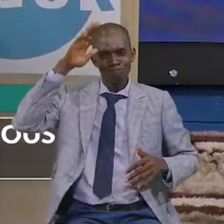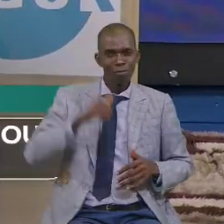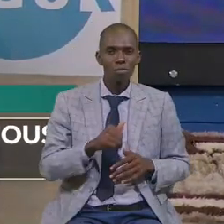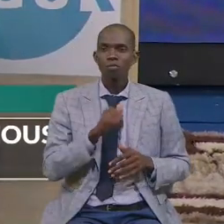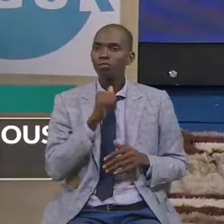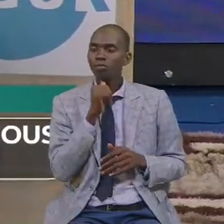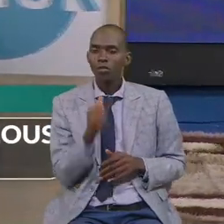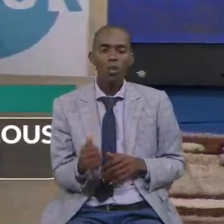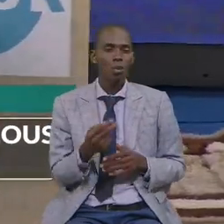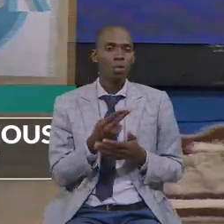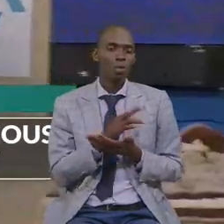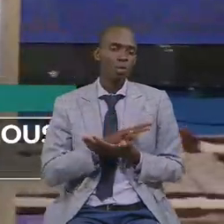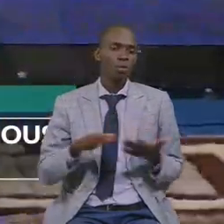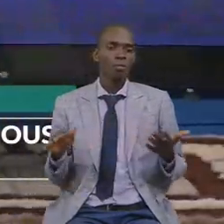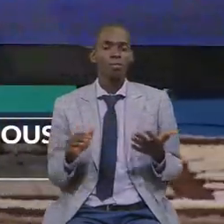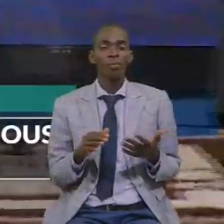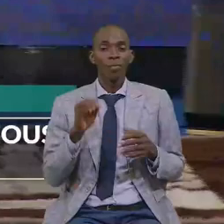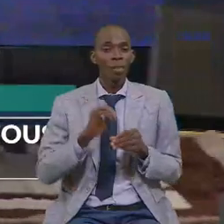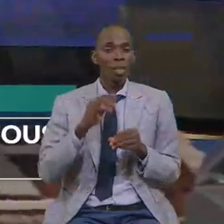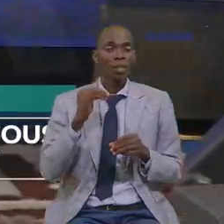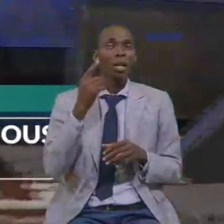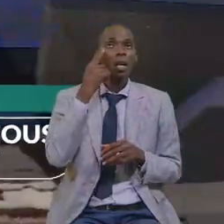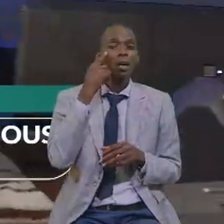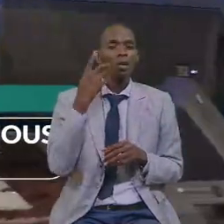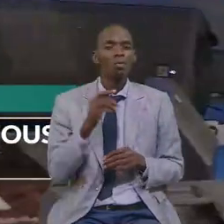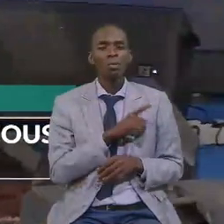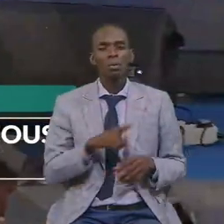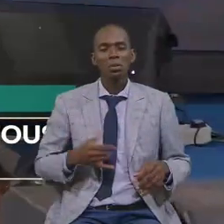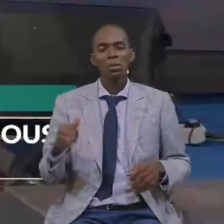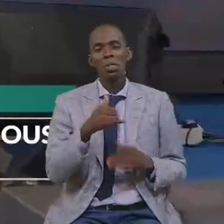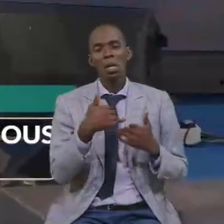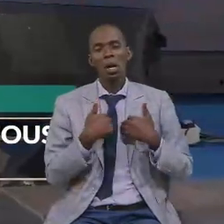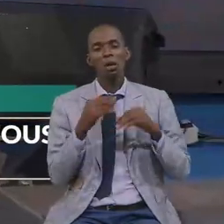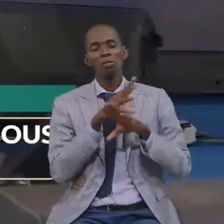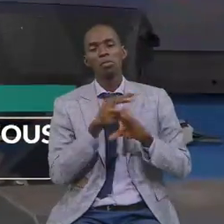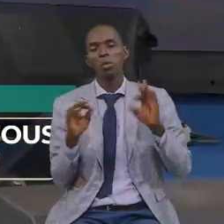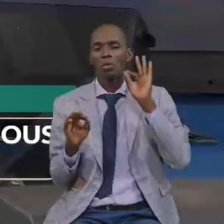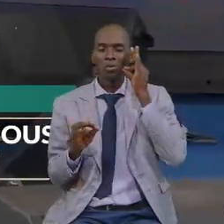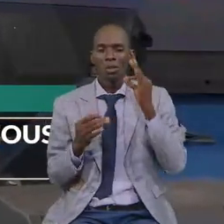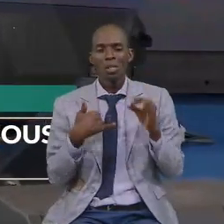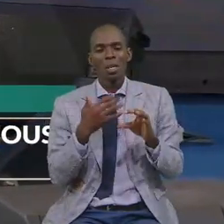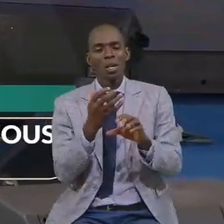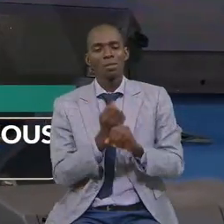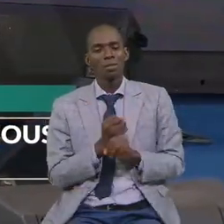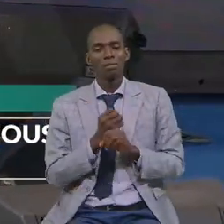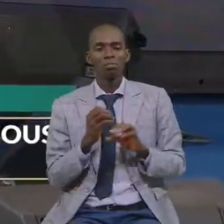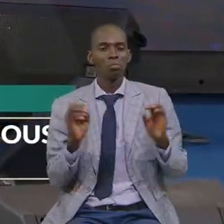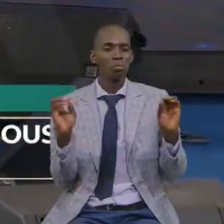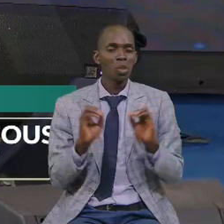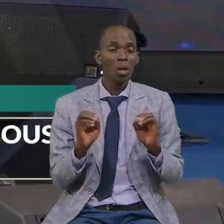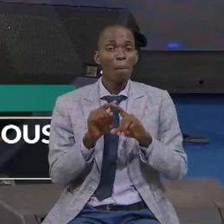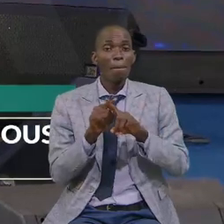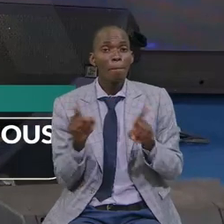unrighteous. In the sight of the Lord, they bear no fruit. They achieve nothing. But those